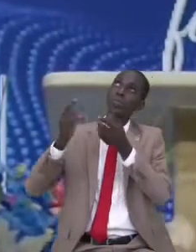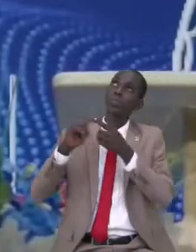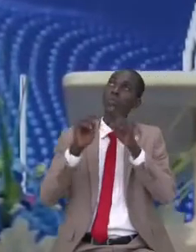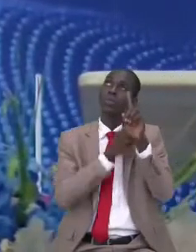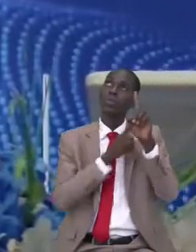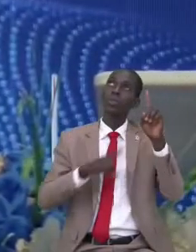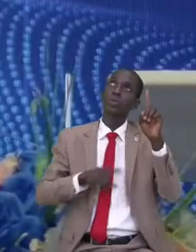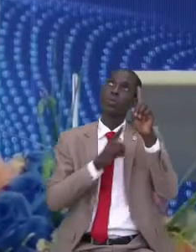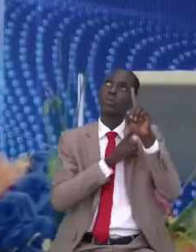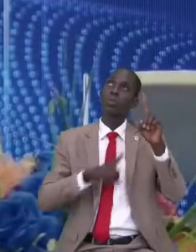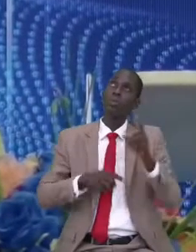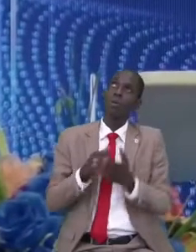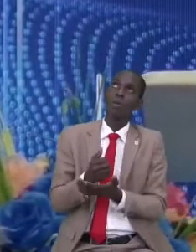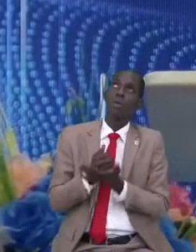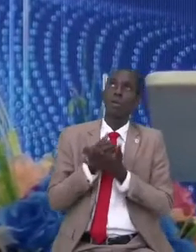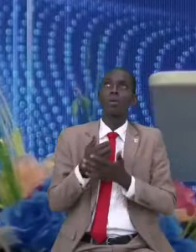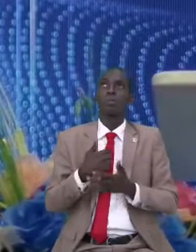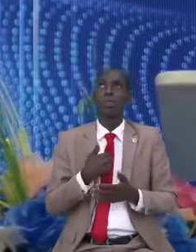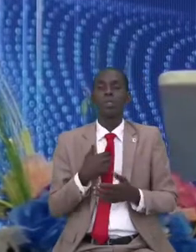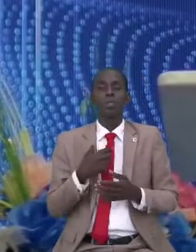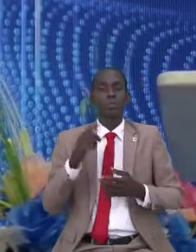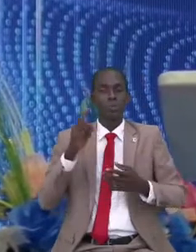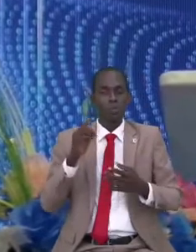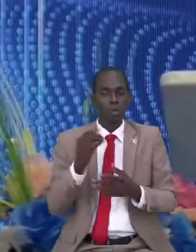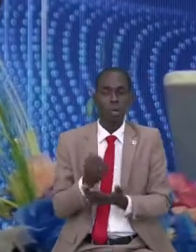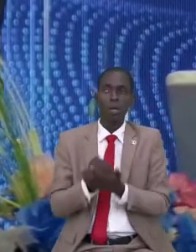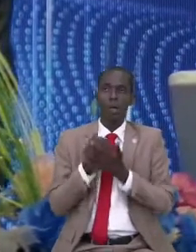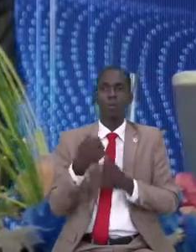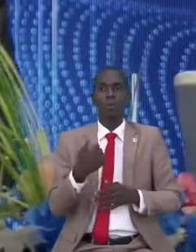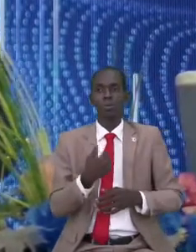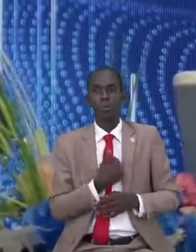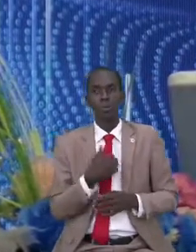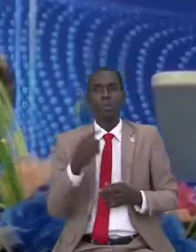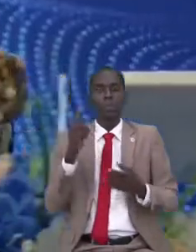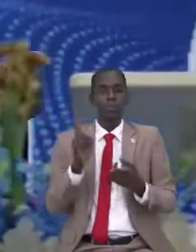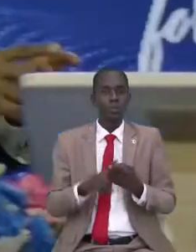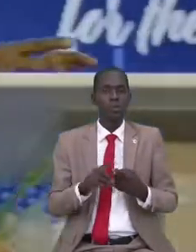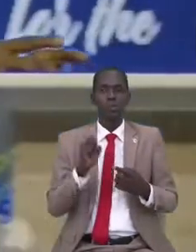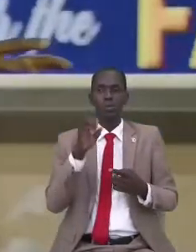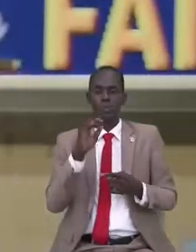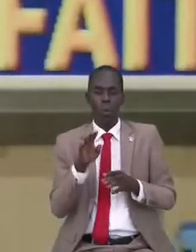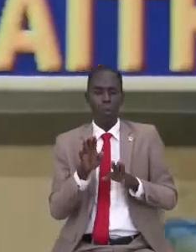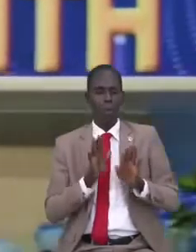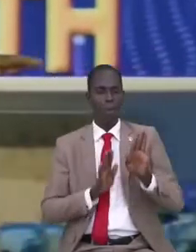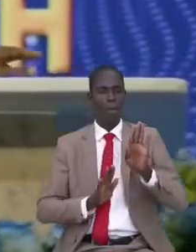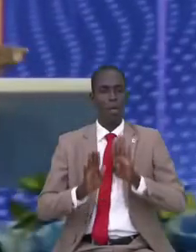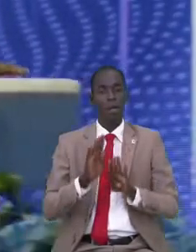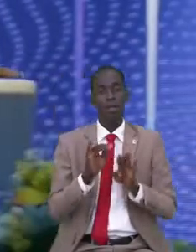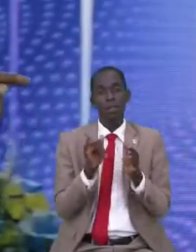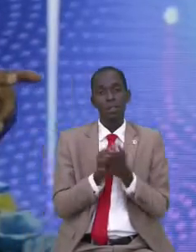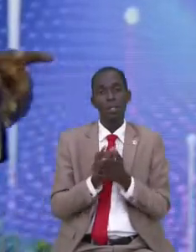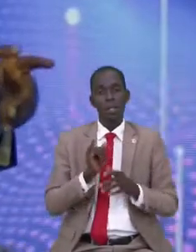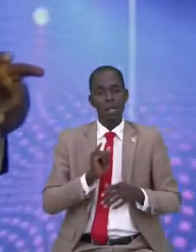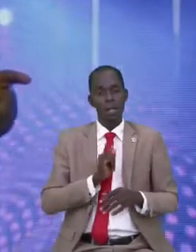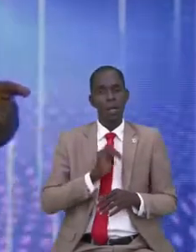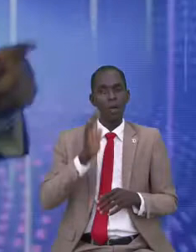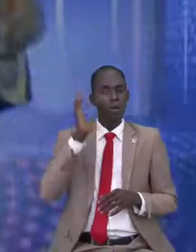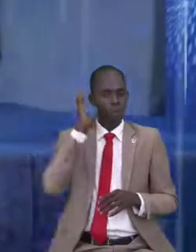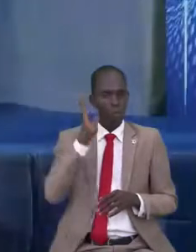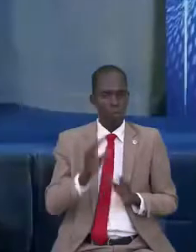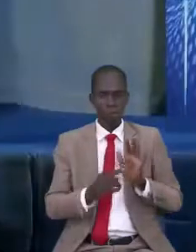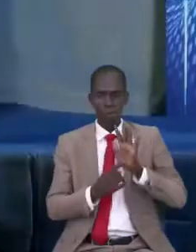Lord, help me to so live, help me to so behave that I will act